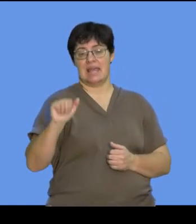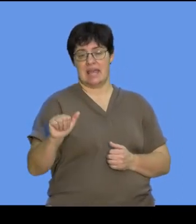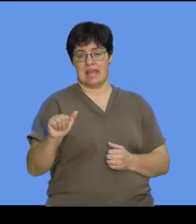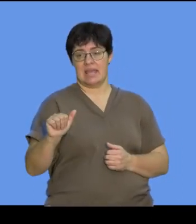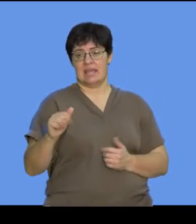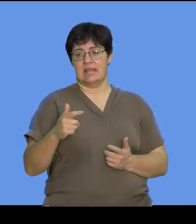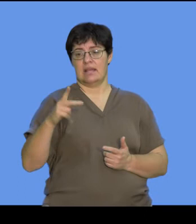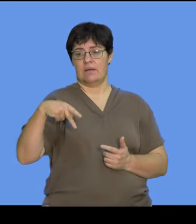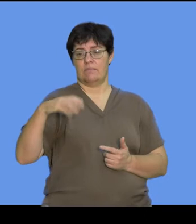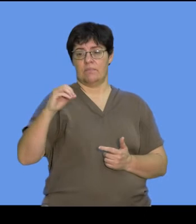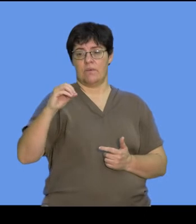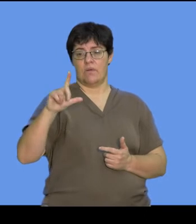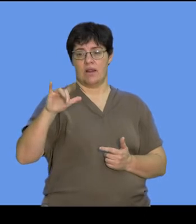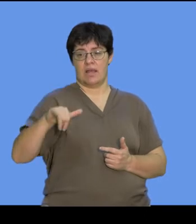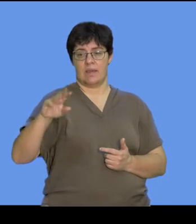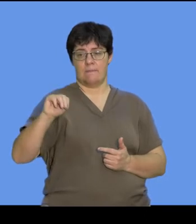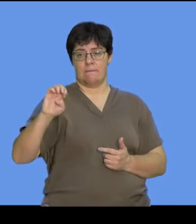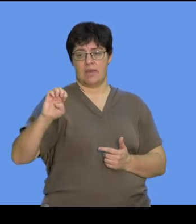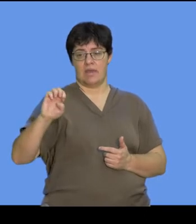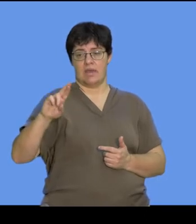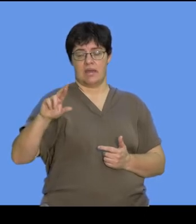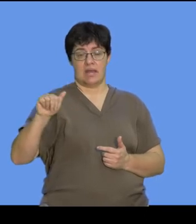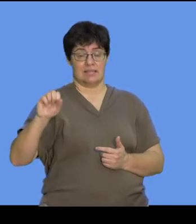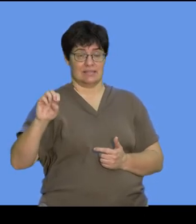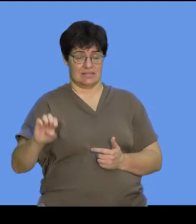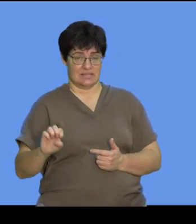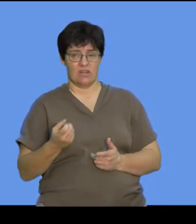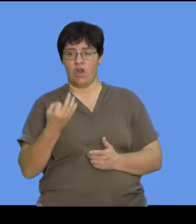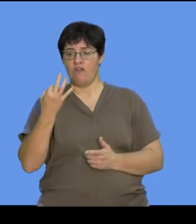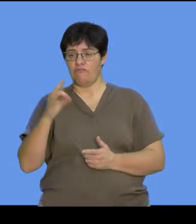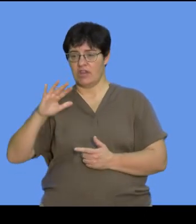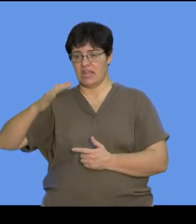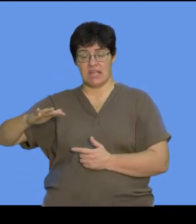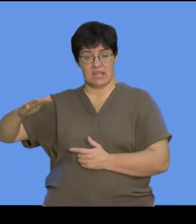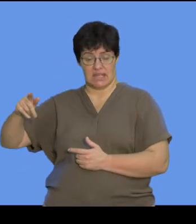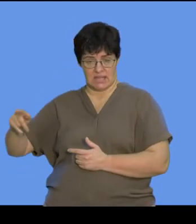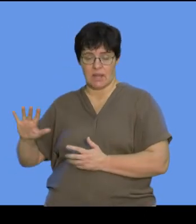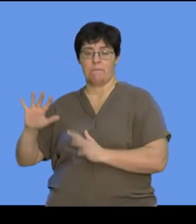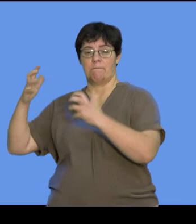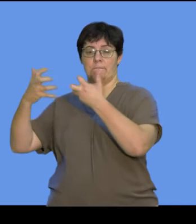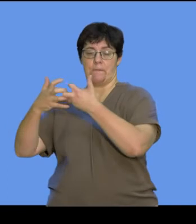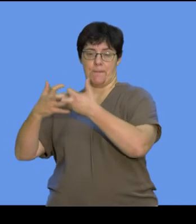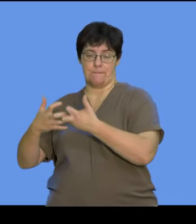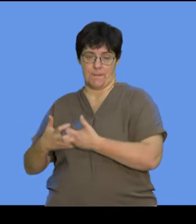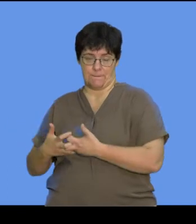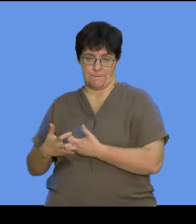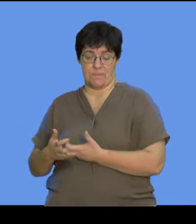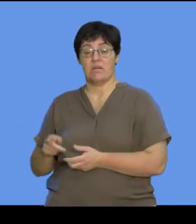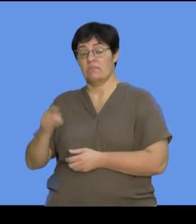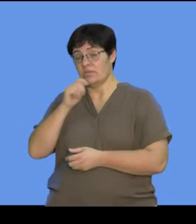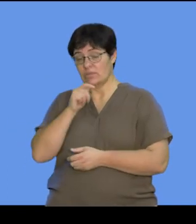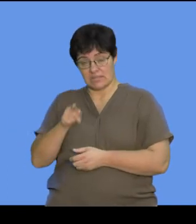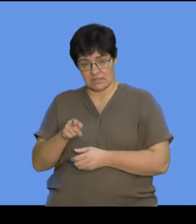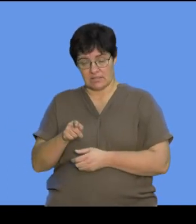DNA polymerase, and they start pairing up together with the free nucleotides floating in the